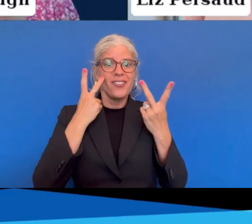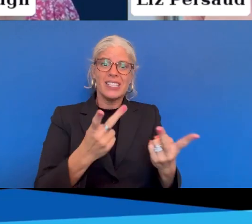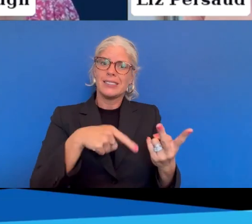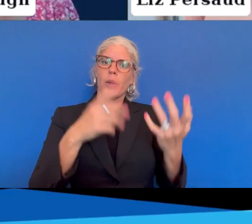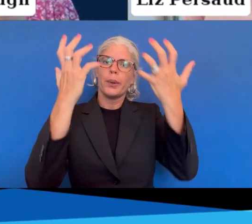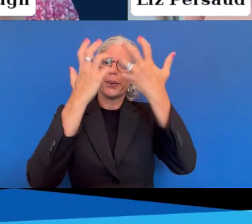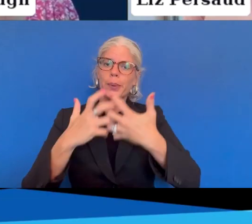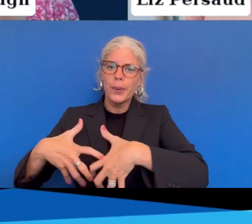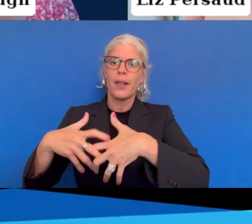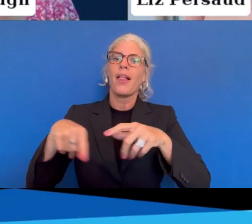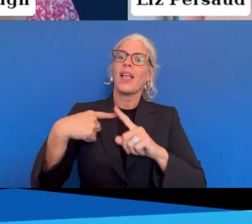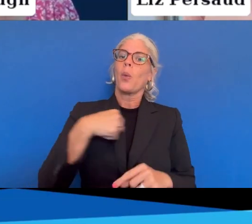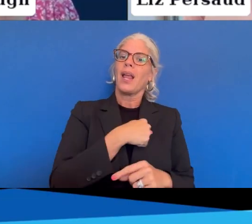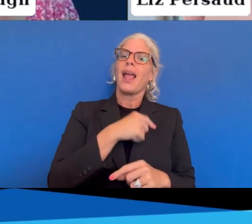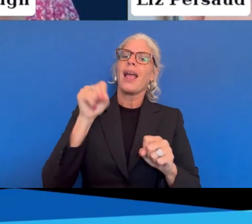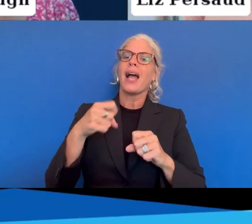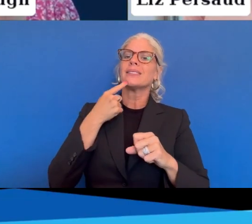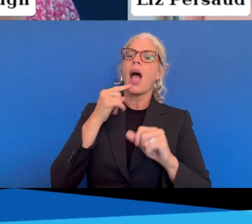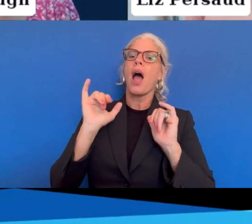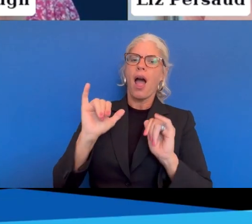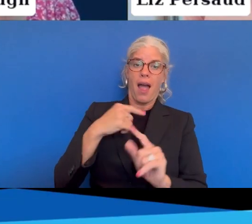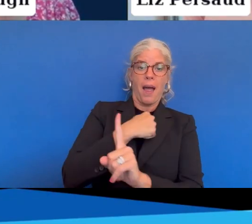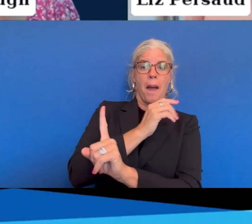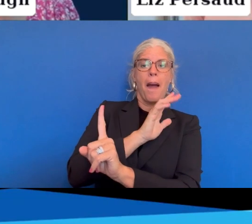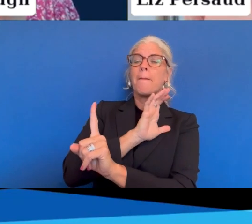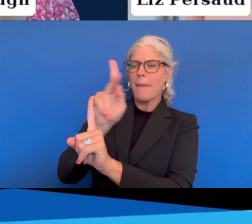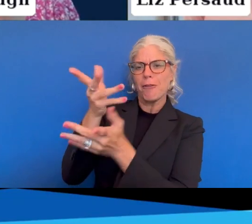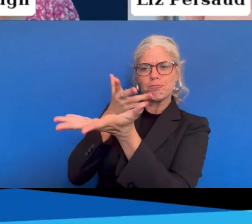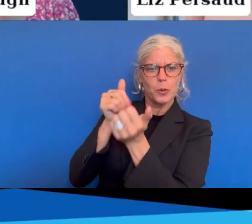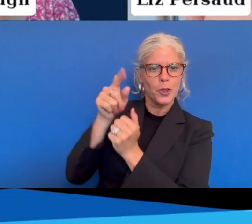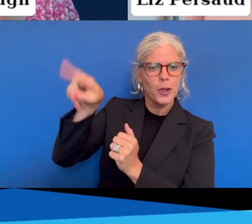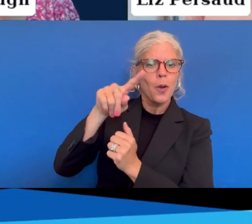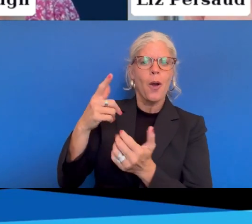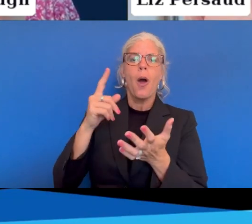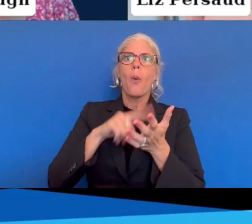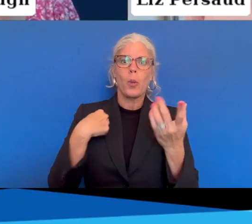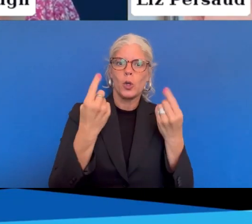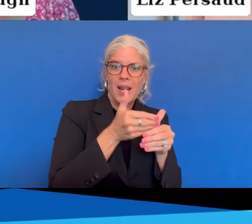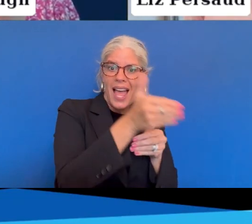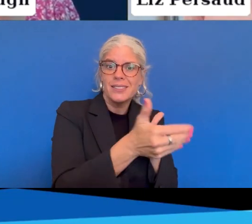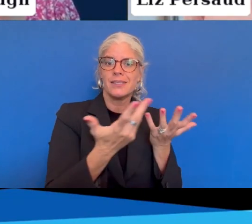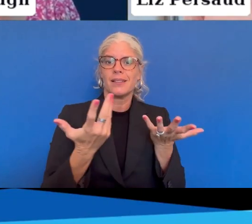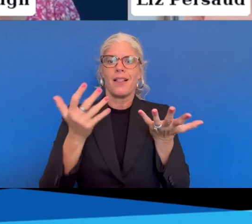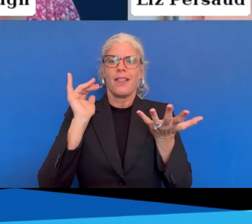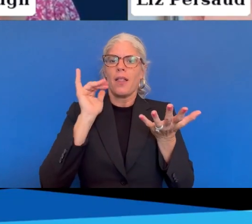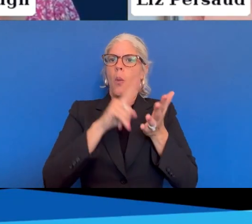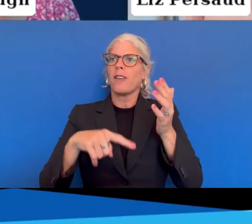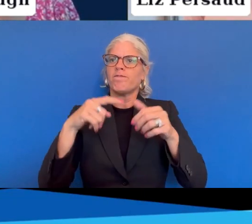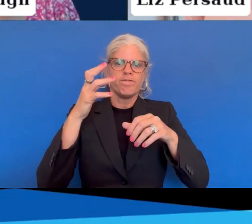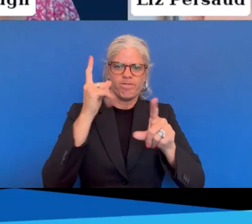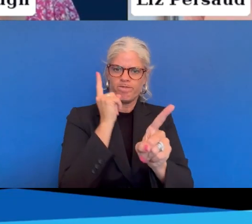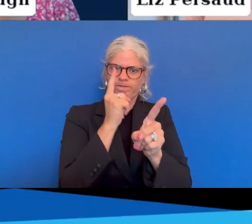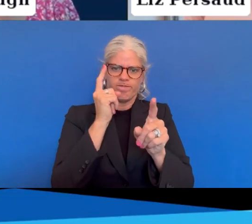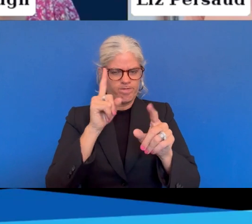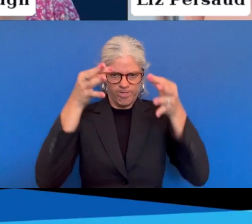visit very well. And then we're going to say, and then when are we going to get back with each other? What are our next steps? So that we have concrete